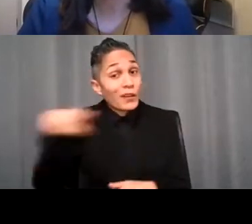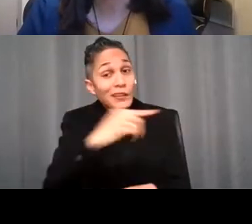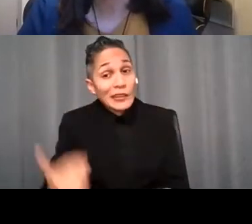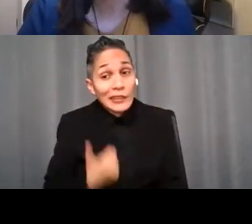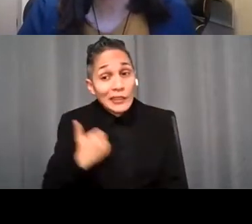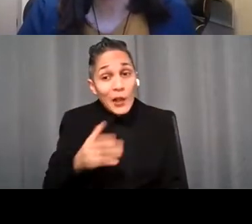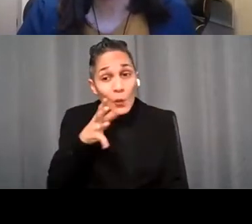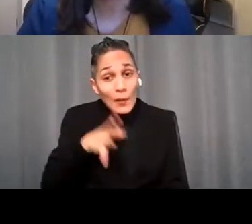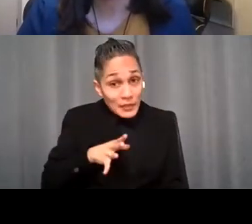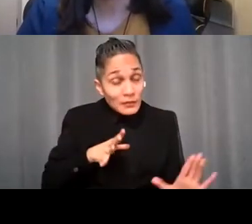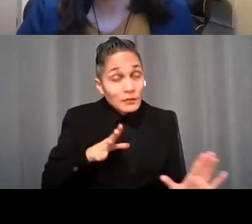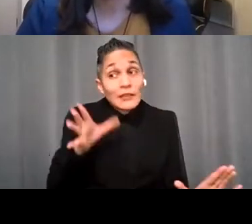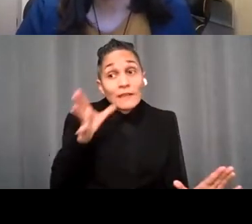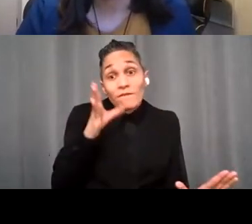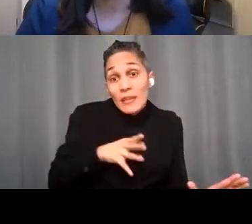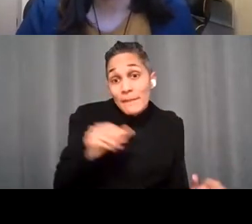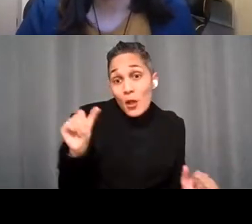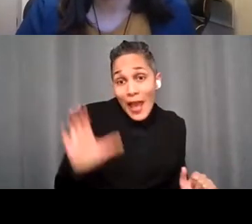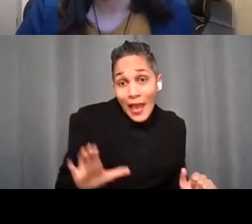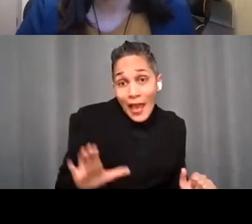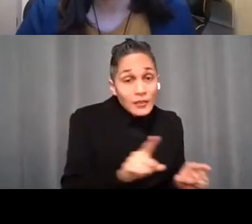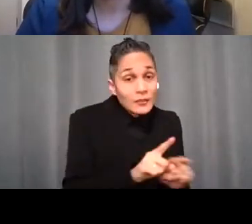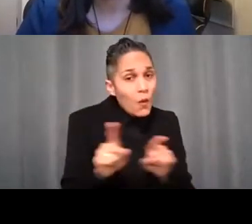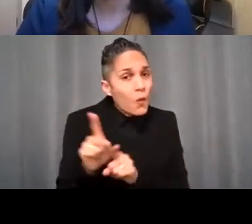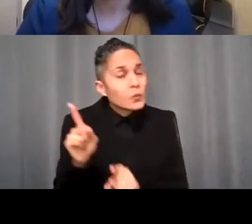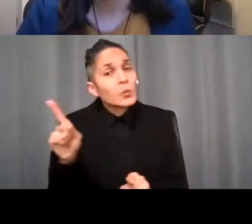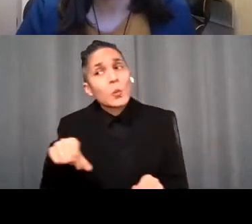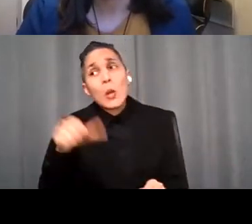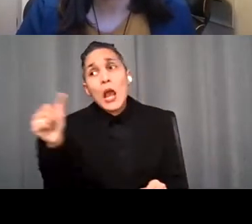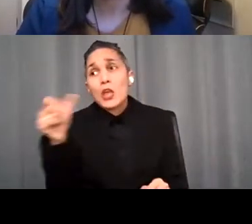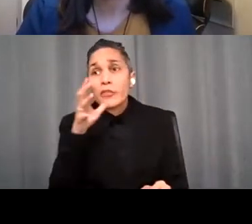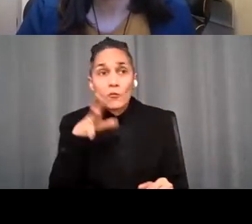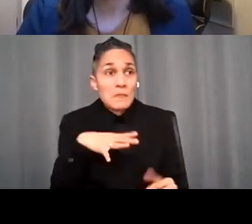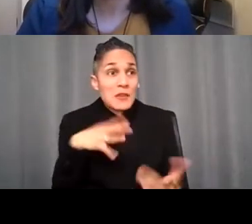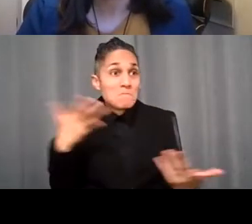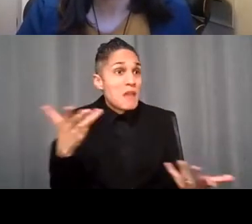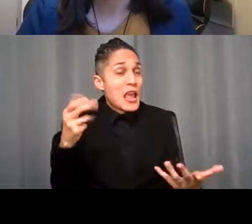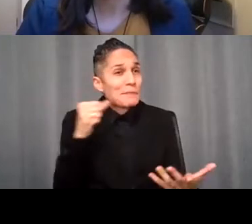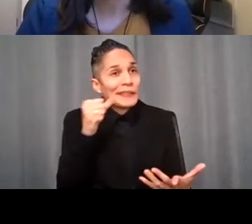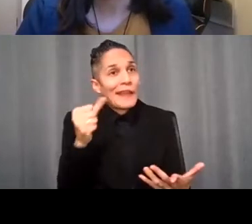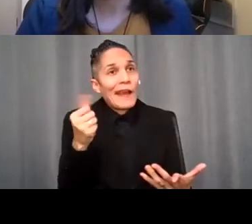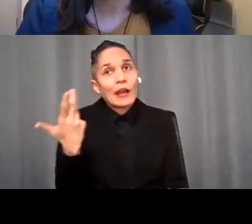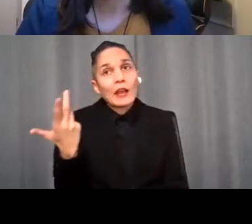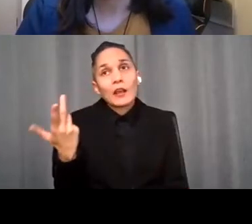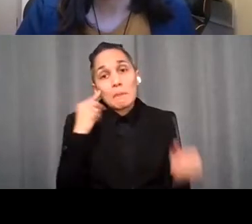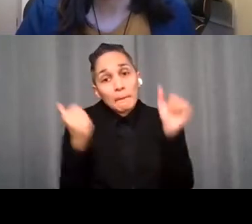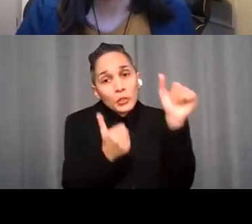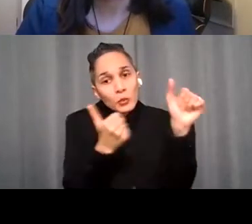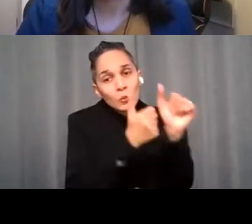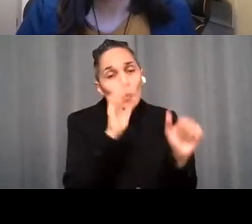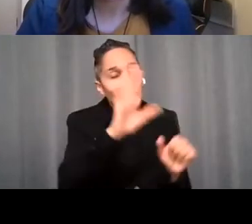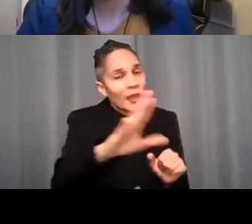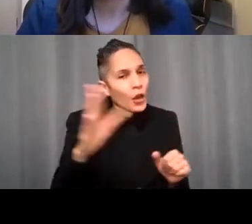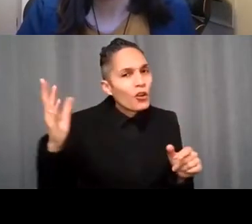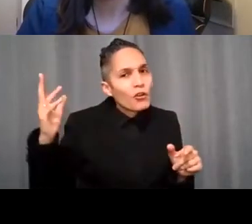country, female athletes, and to women who may not have followed their collegiate athletic or high school,